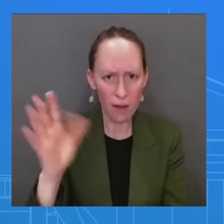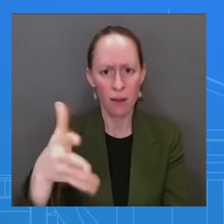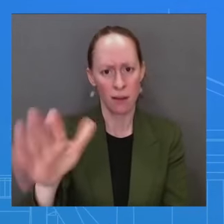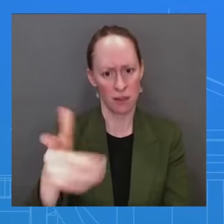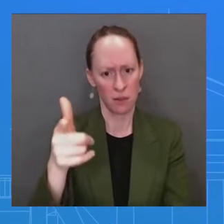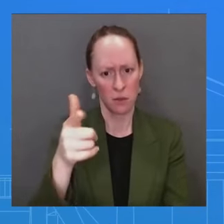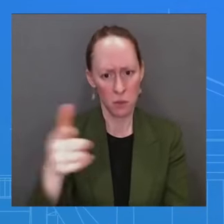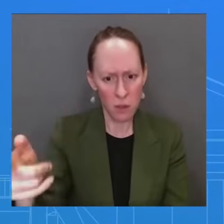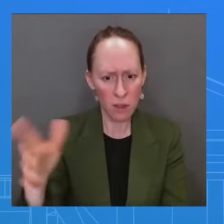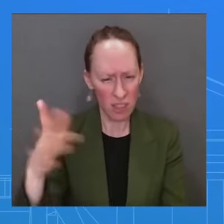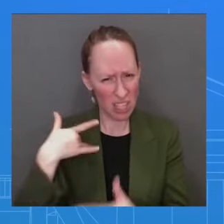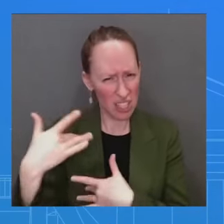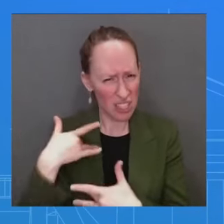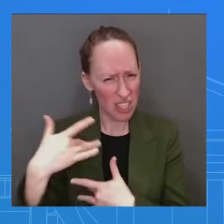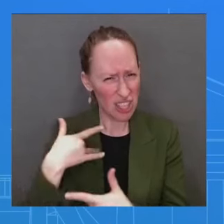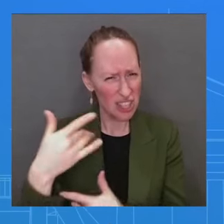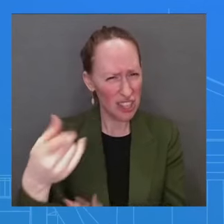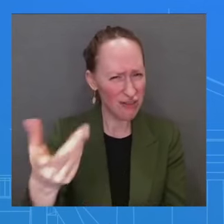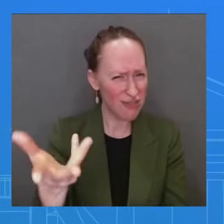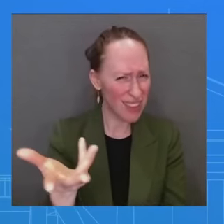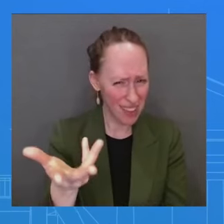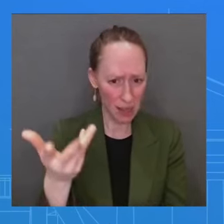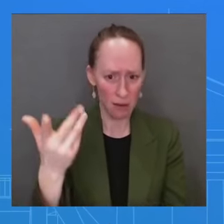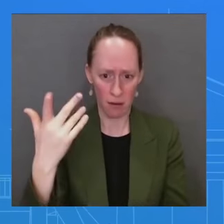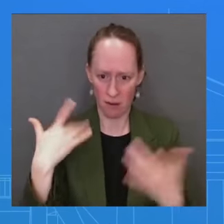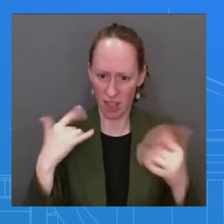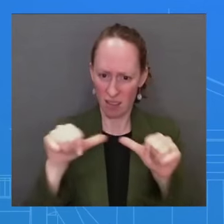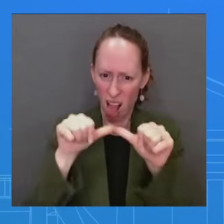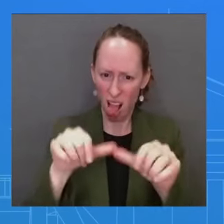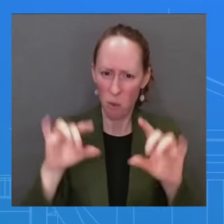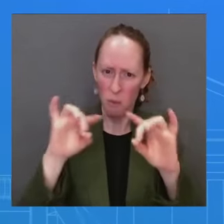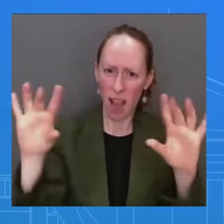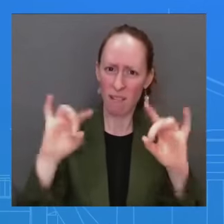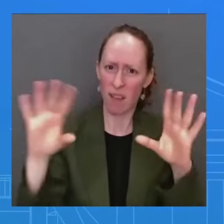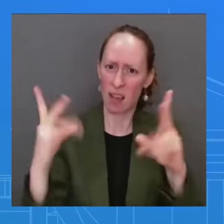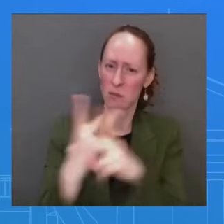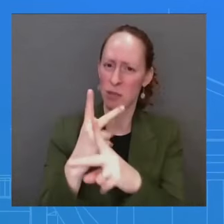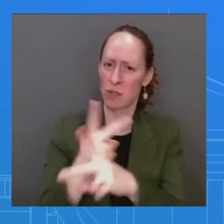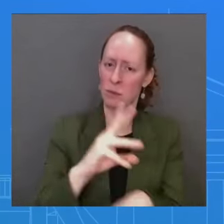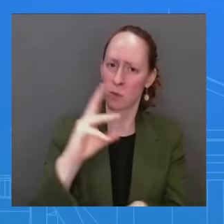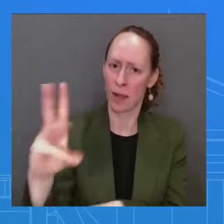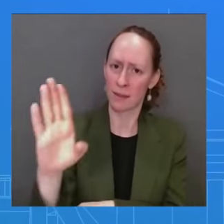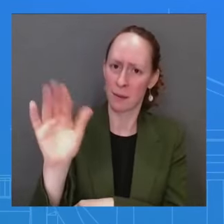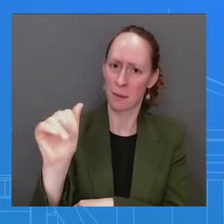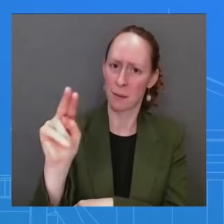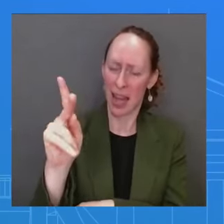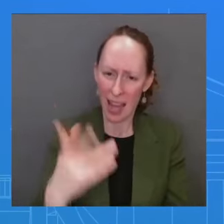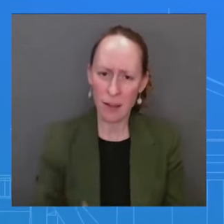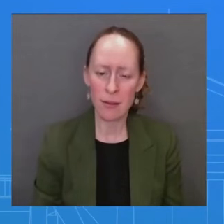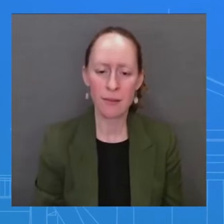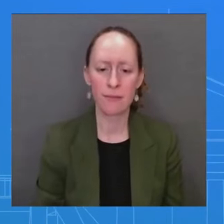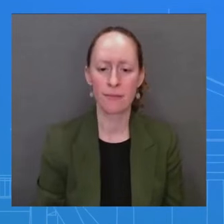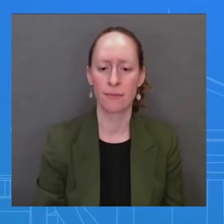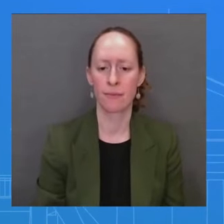the violence that you've seen in the West Bank and how that could escalate the conflict? This is the first time hearing that report, so I can't speak with